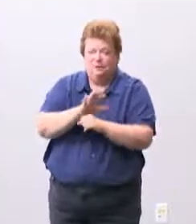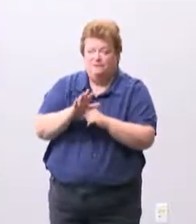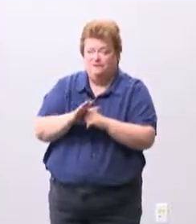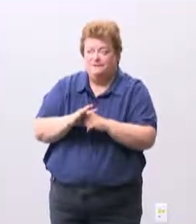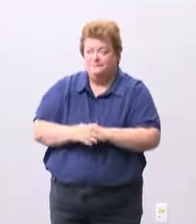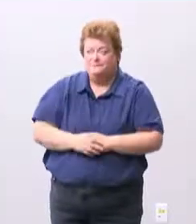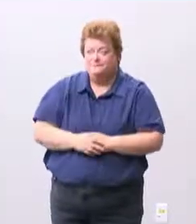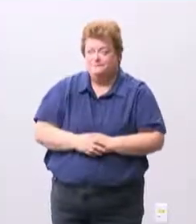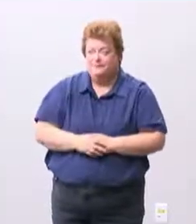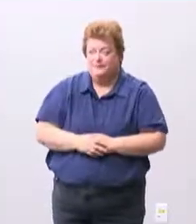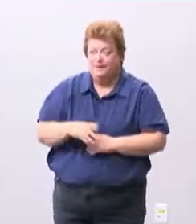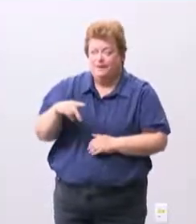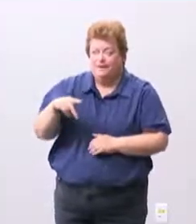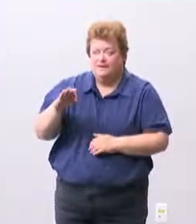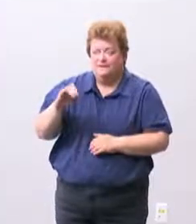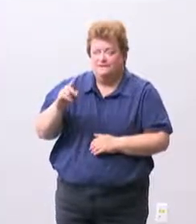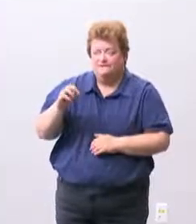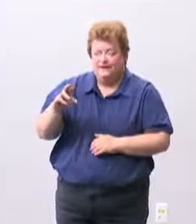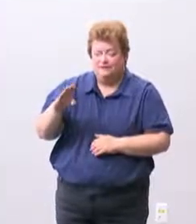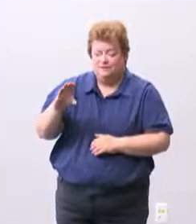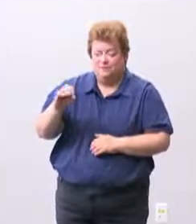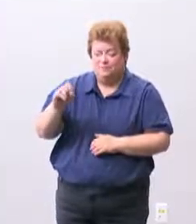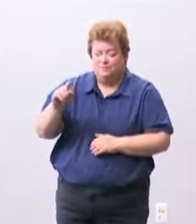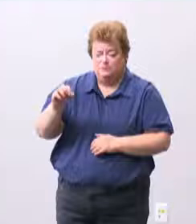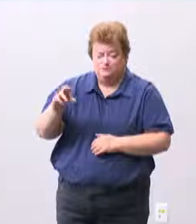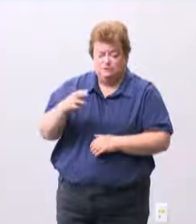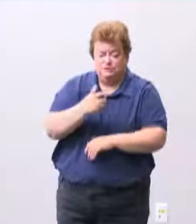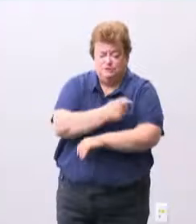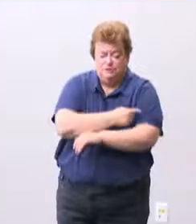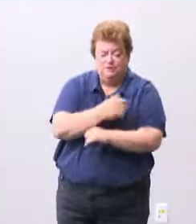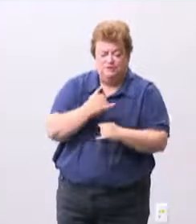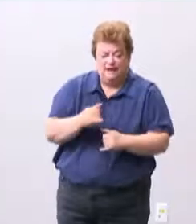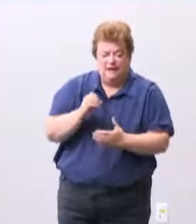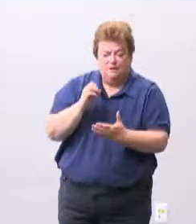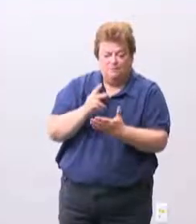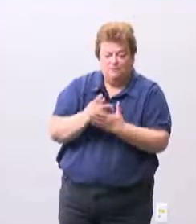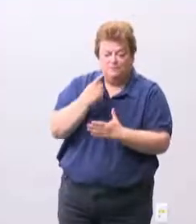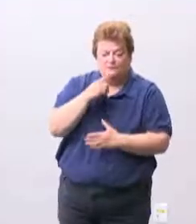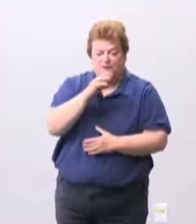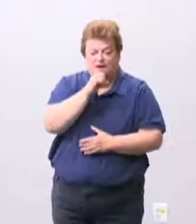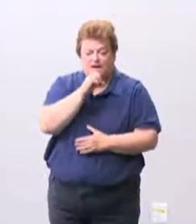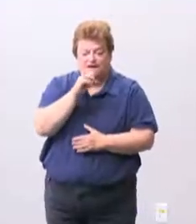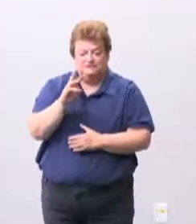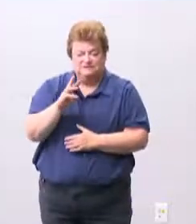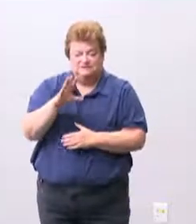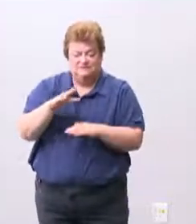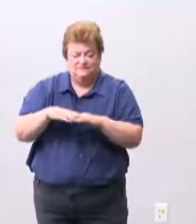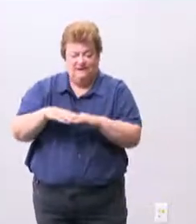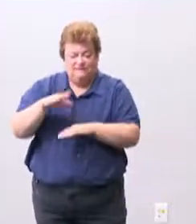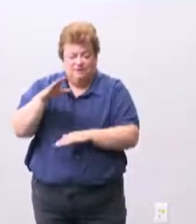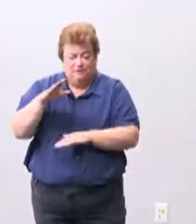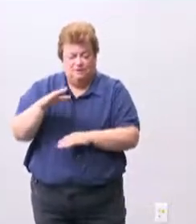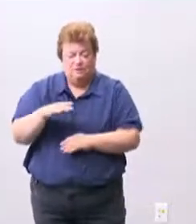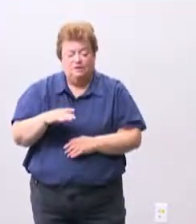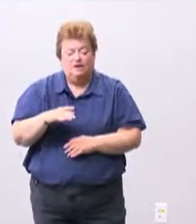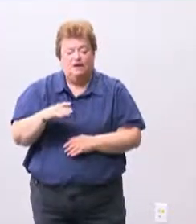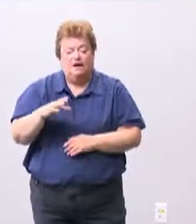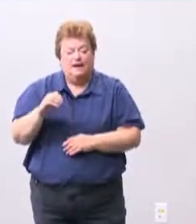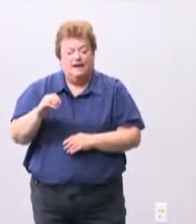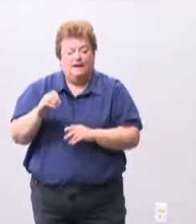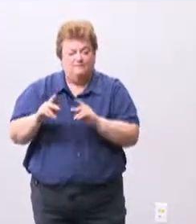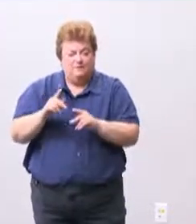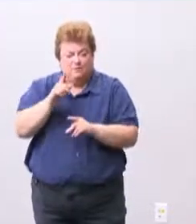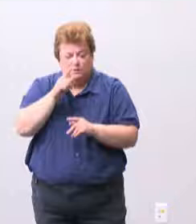COVID-19. Pfizer booster doses are currently approved for people 65 and older, residents in long-term